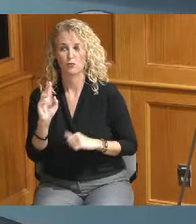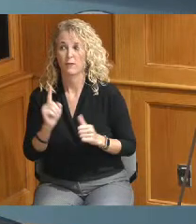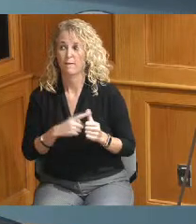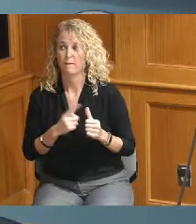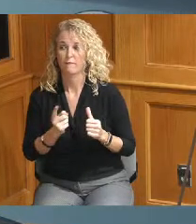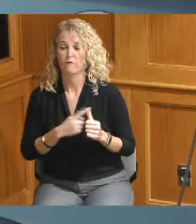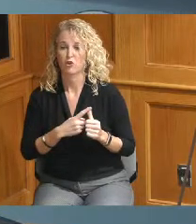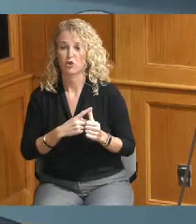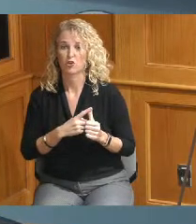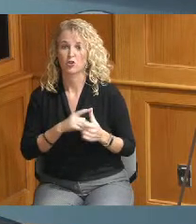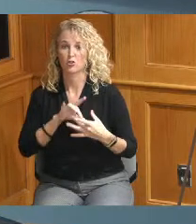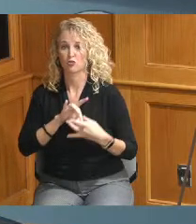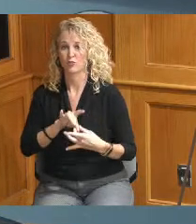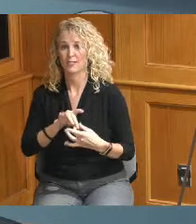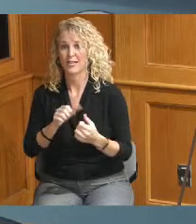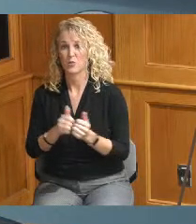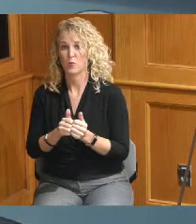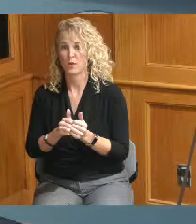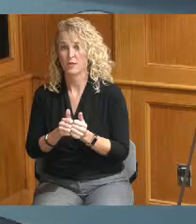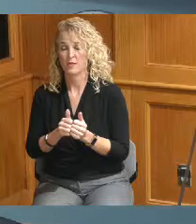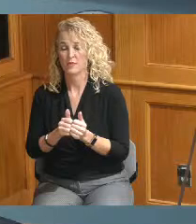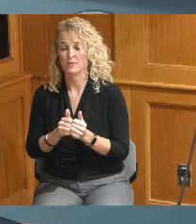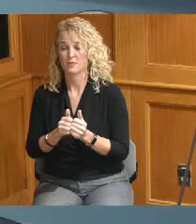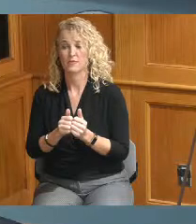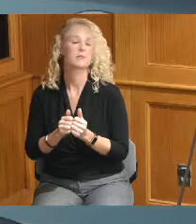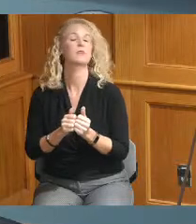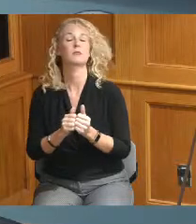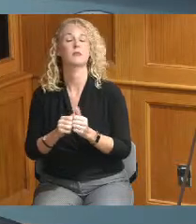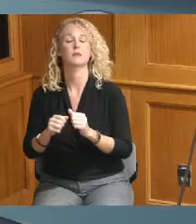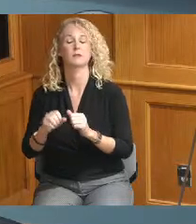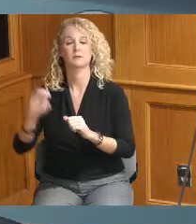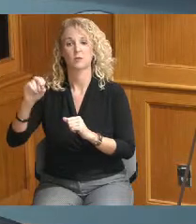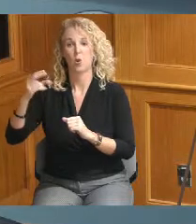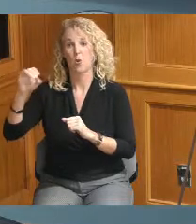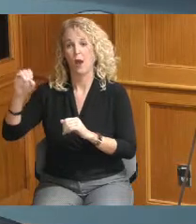is related to our relationship with the state of